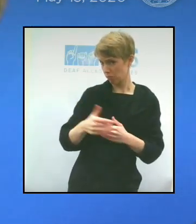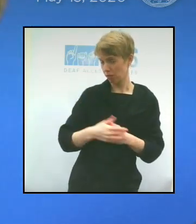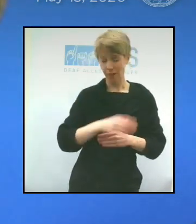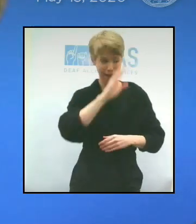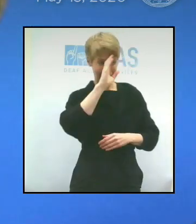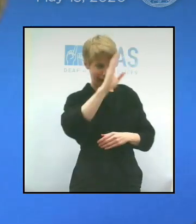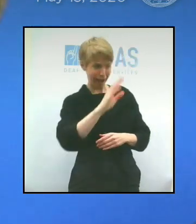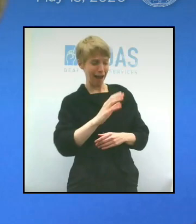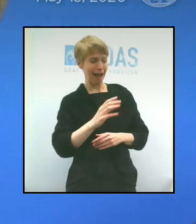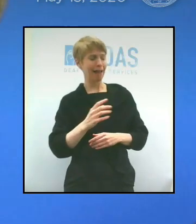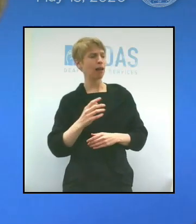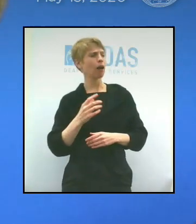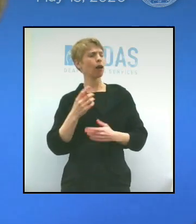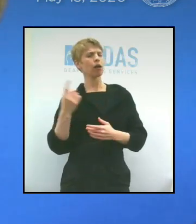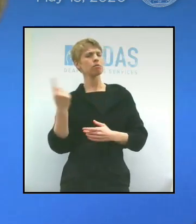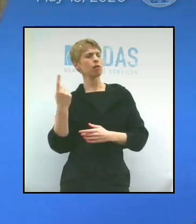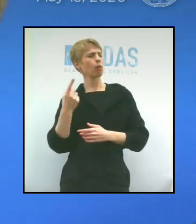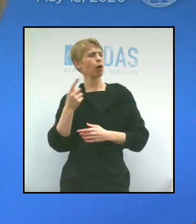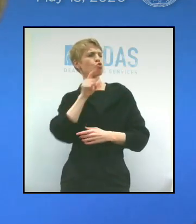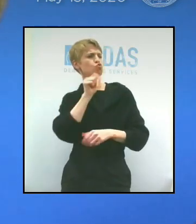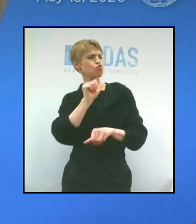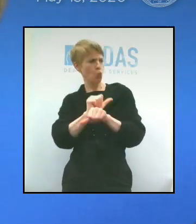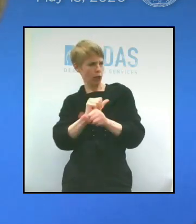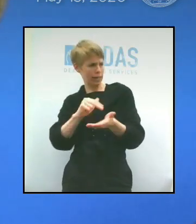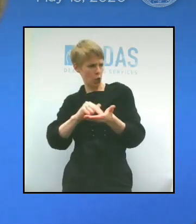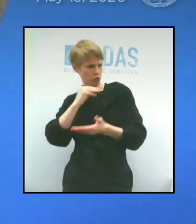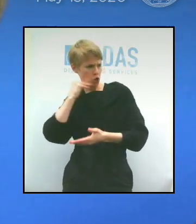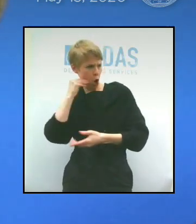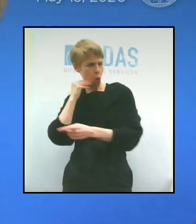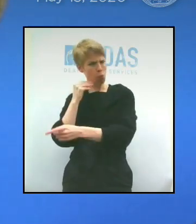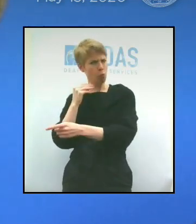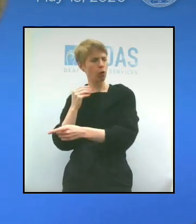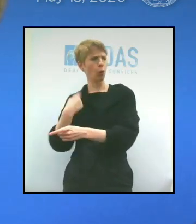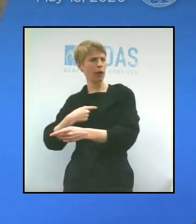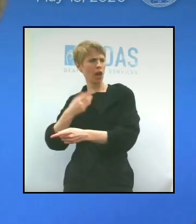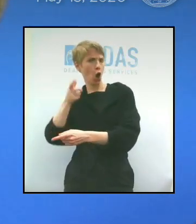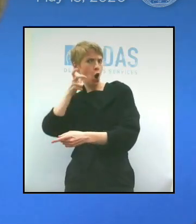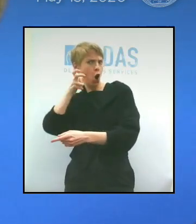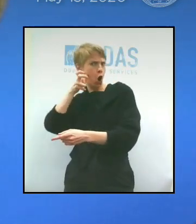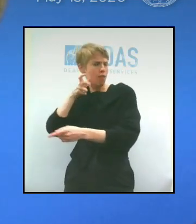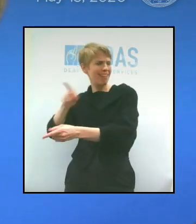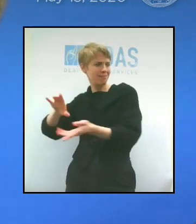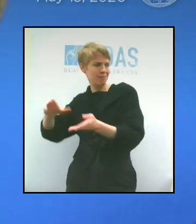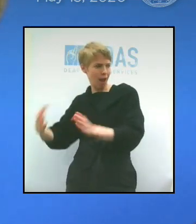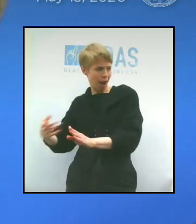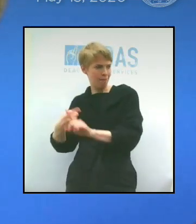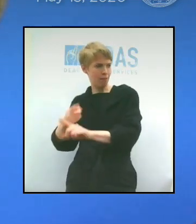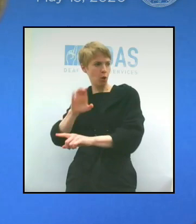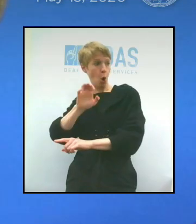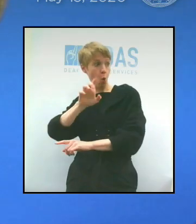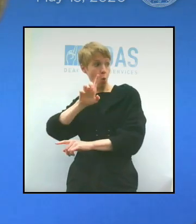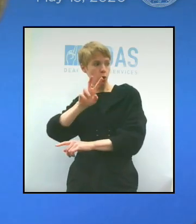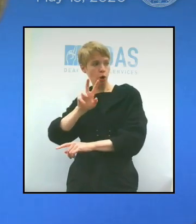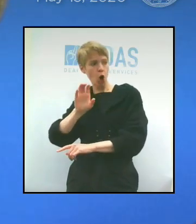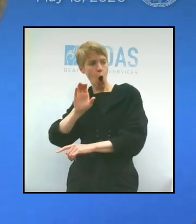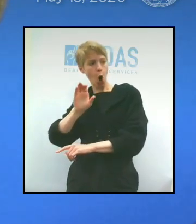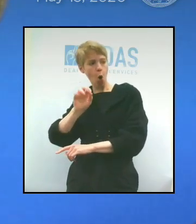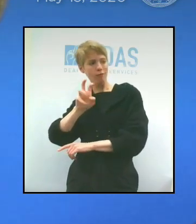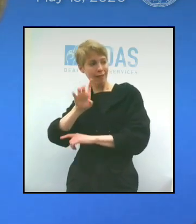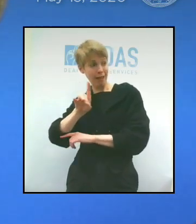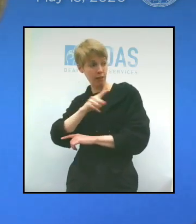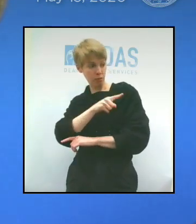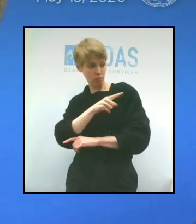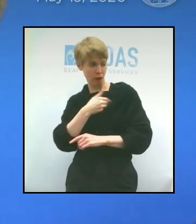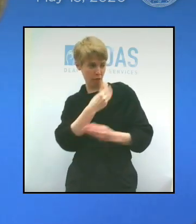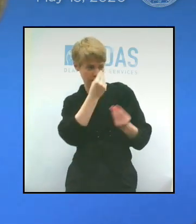a person who worked inside a nursing home has died from COVID-19. What information do you have about that, and how is the